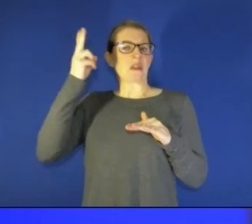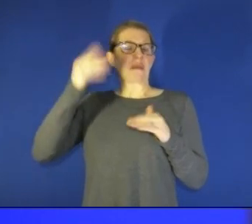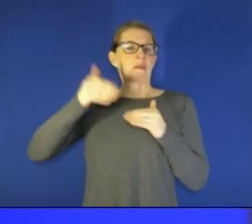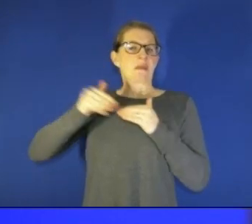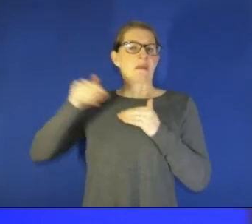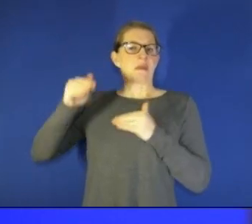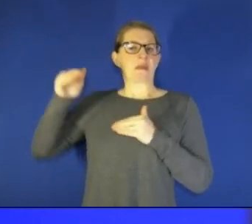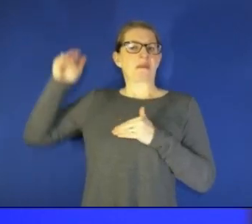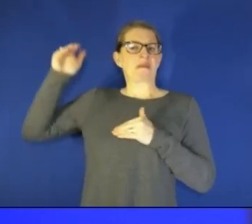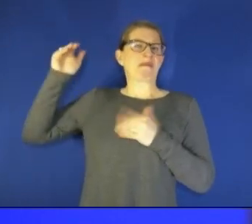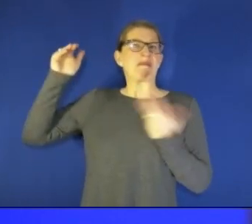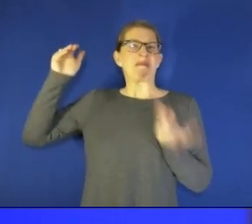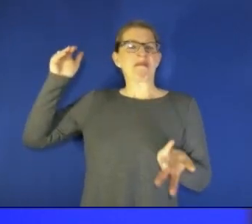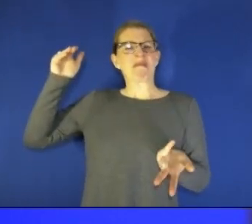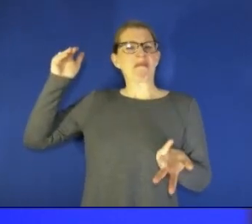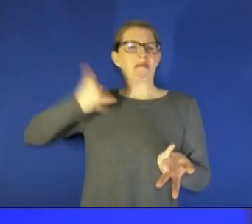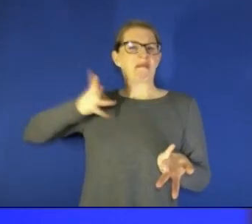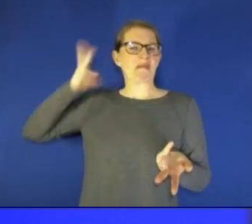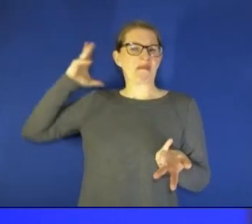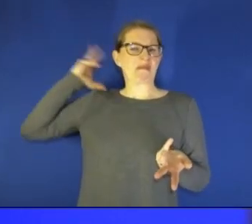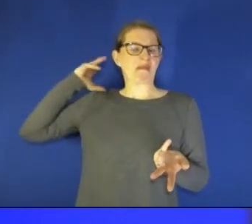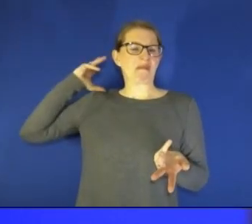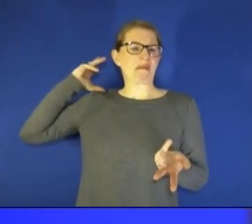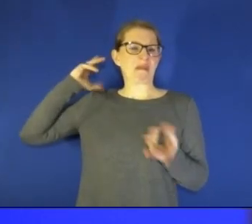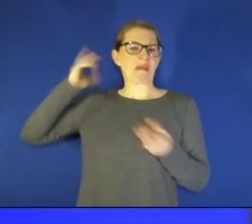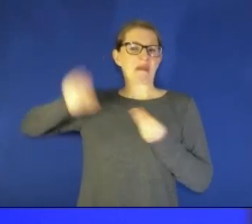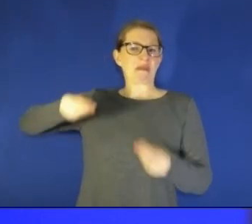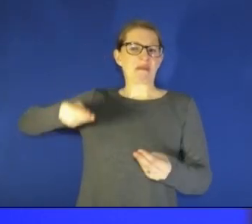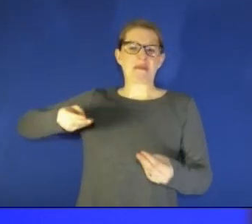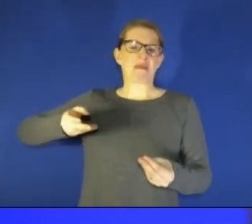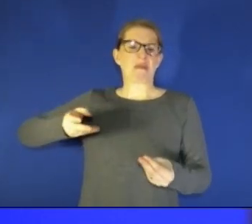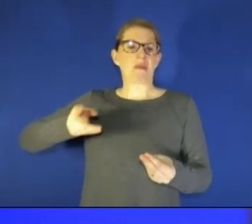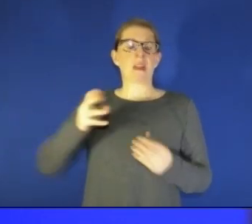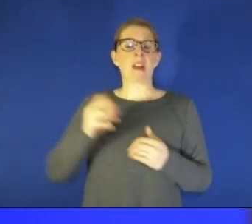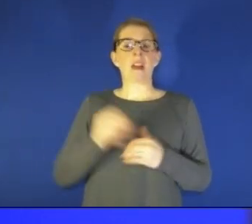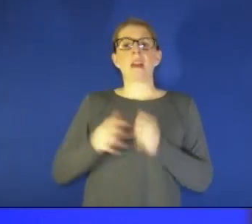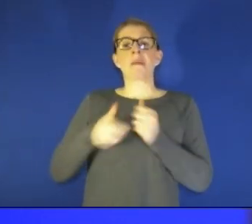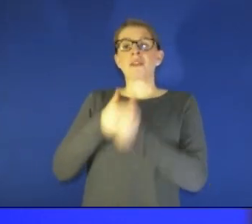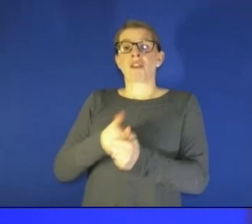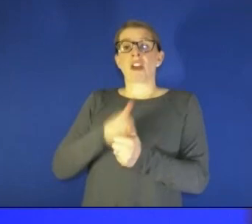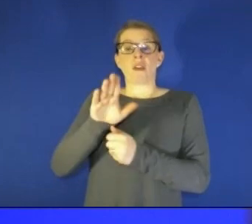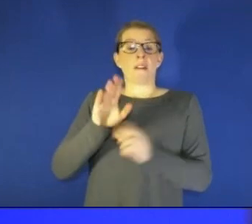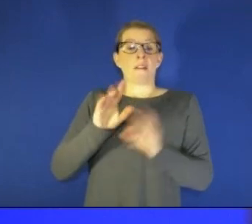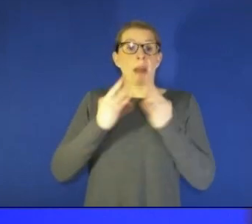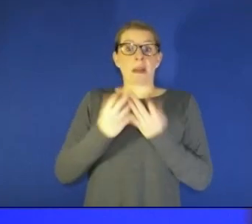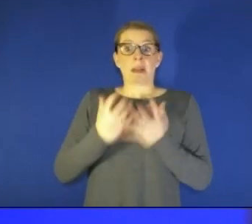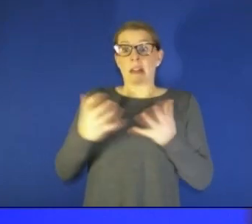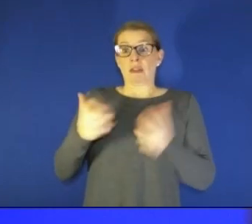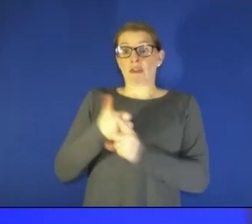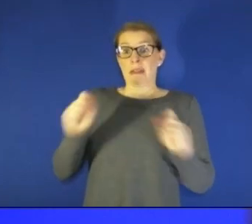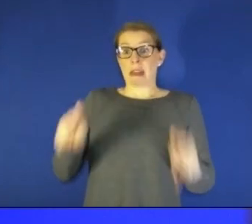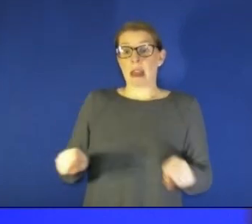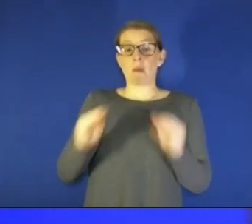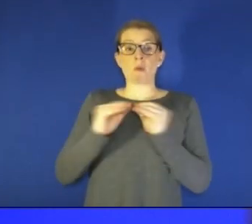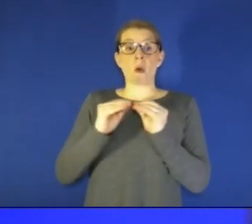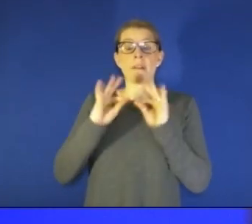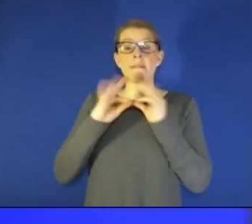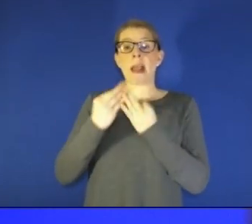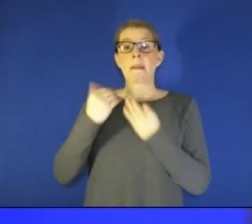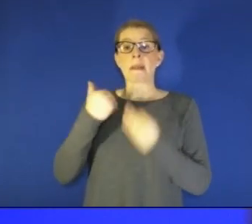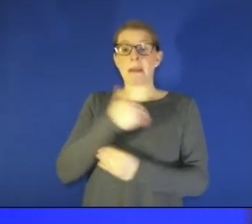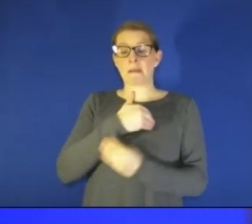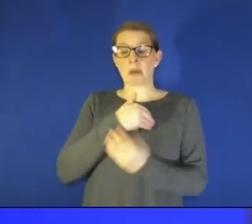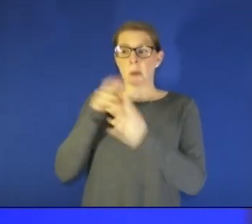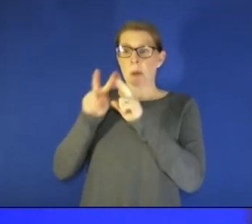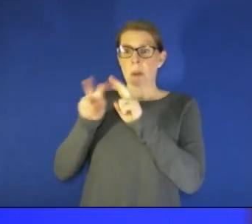in clinic, but you want to keep track of your family as best you can, because the more family members that you can see, that might go into that